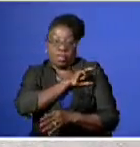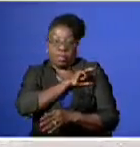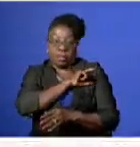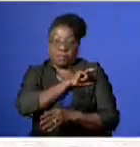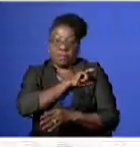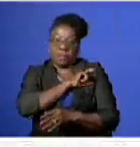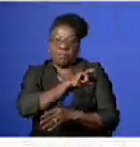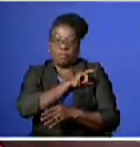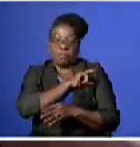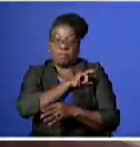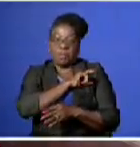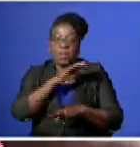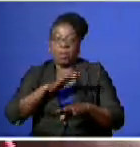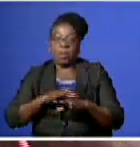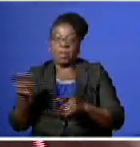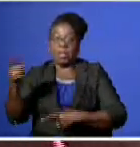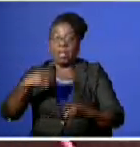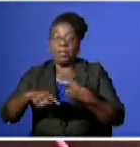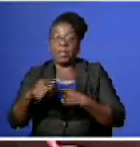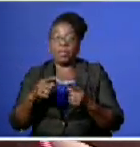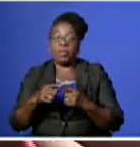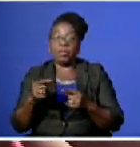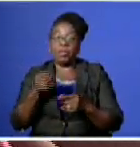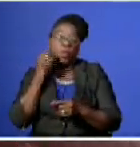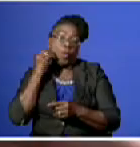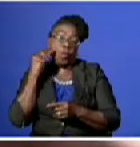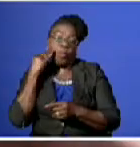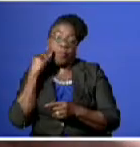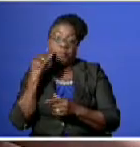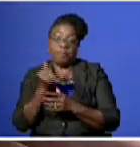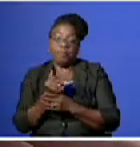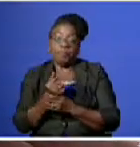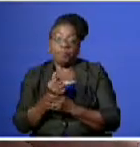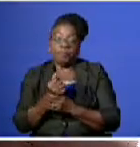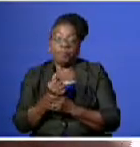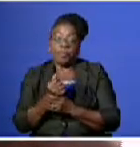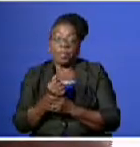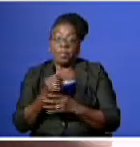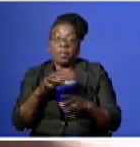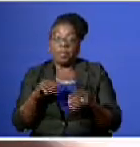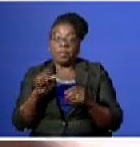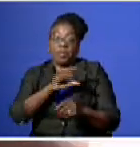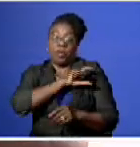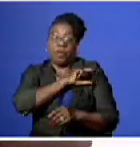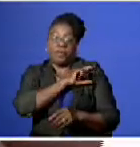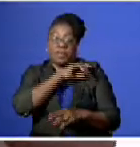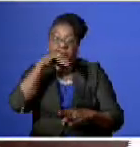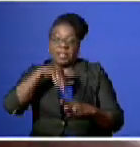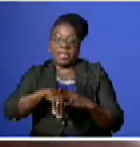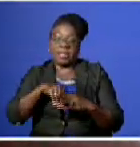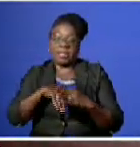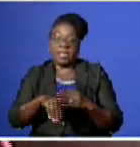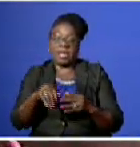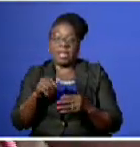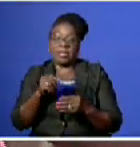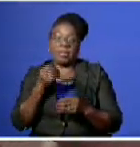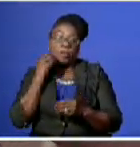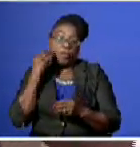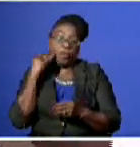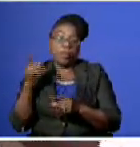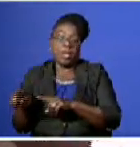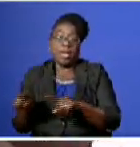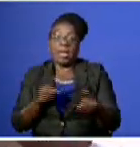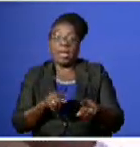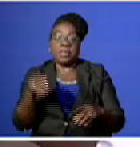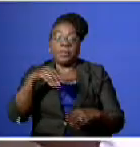their own. On arrival at the residence, she took the officers inside, and as she entered